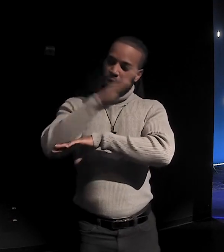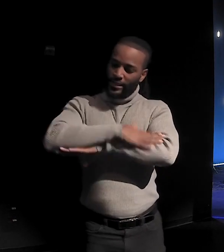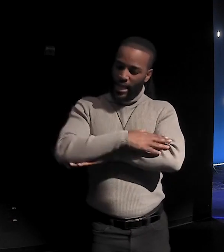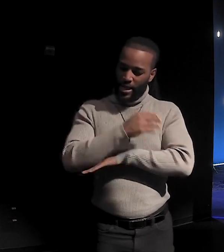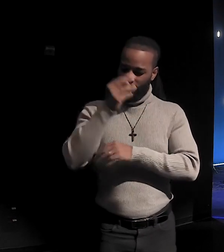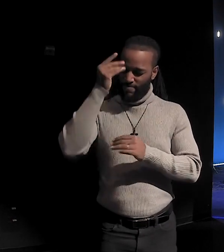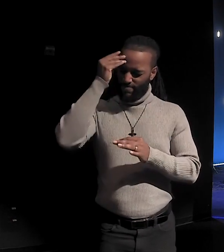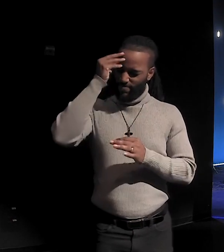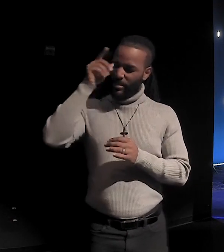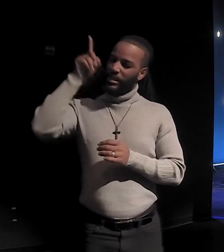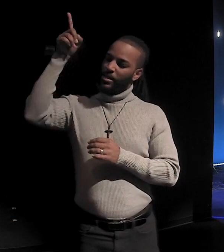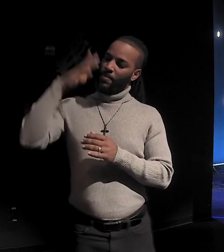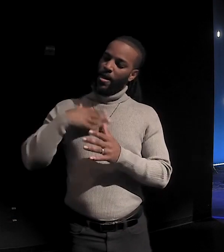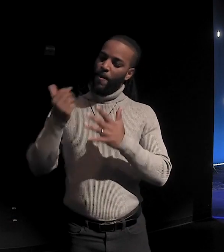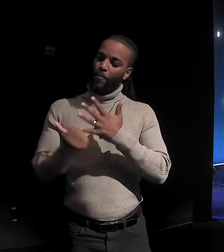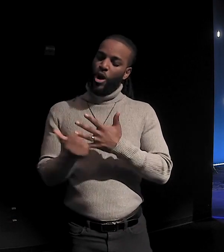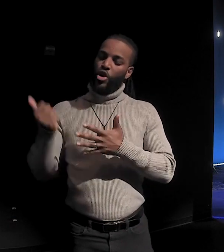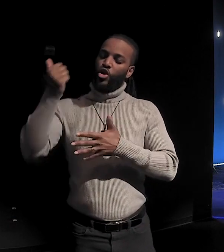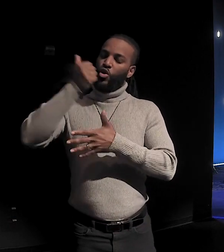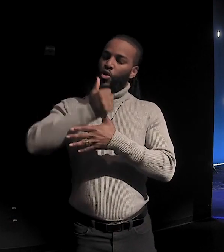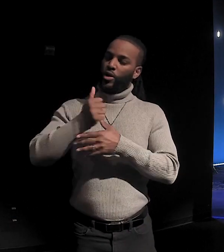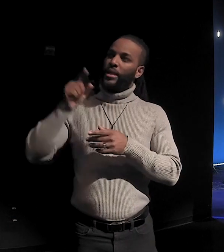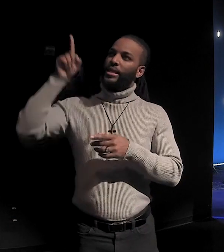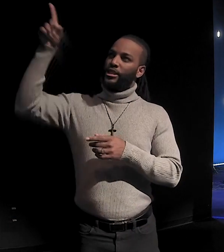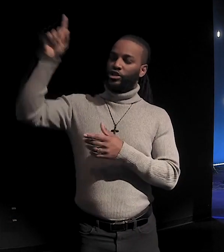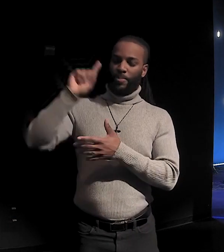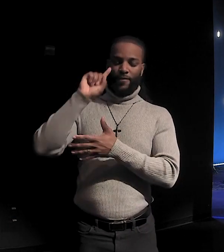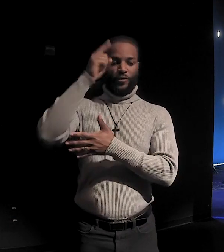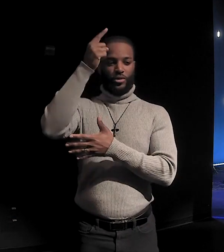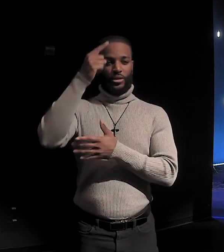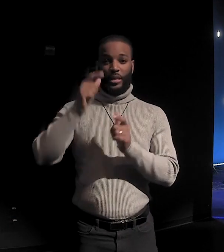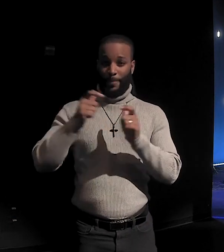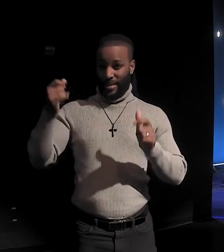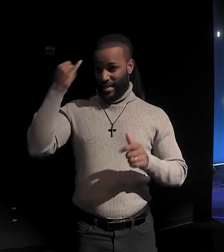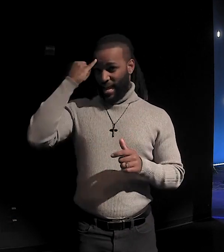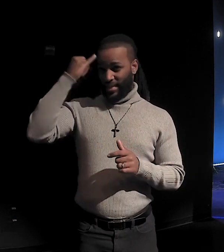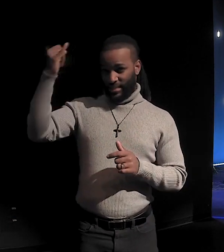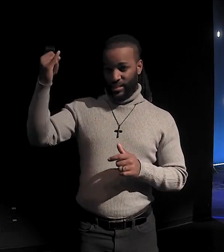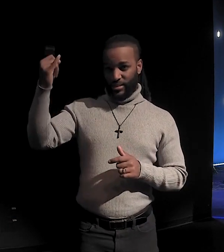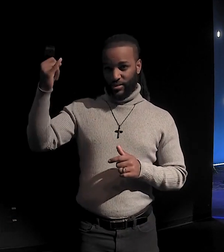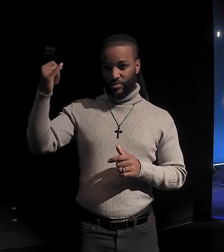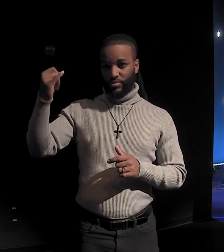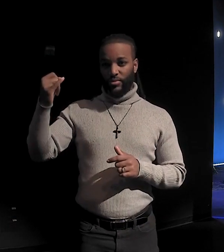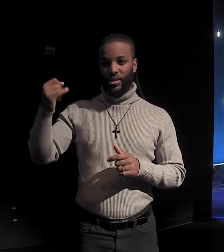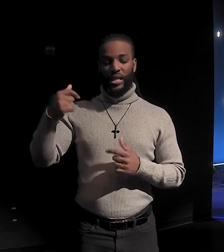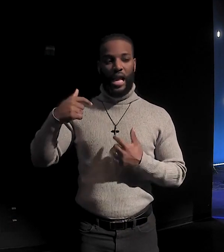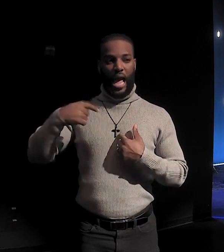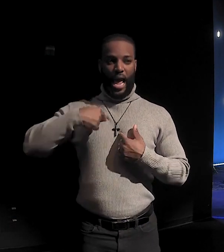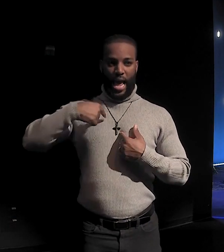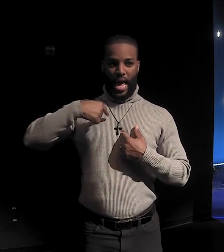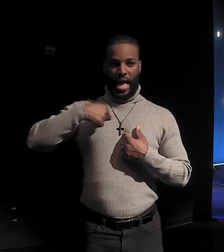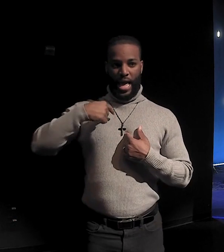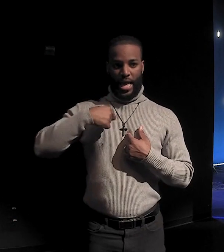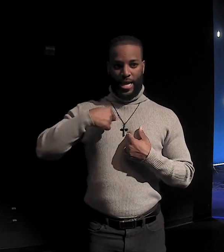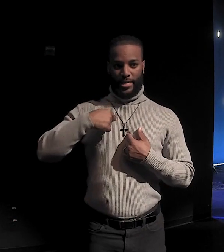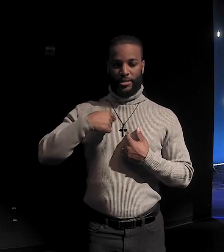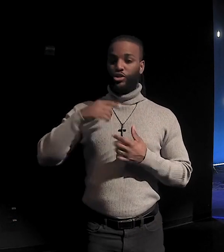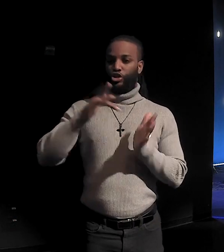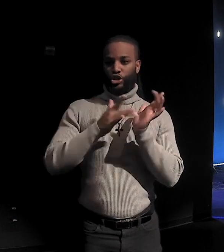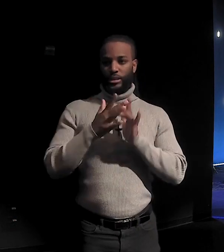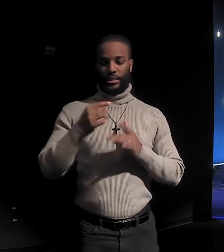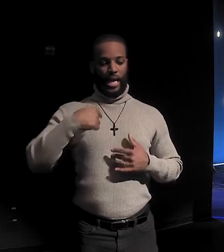him my priority, putting him first. The big idea Jesus is trying to drive is that I'm the source of